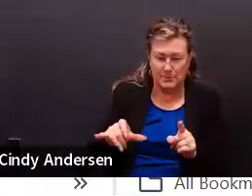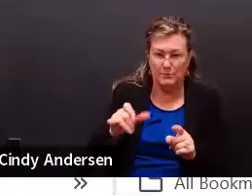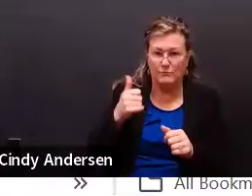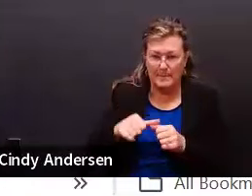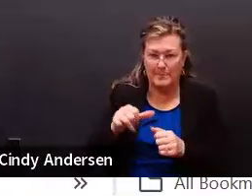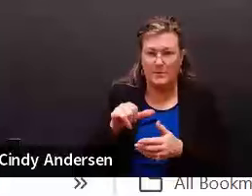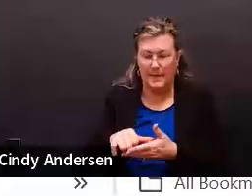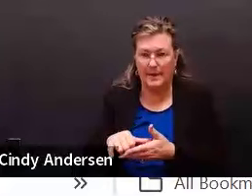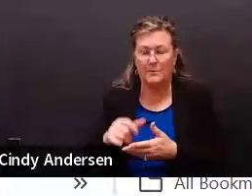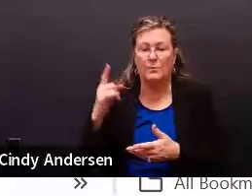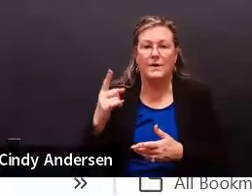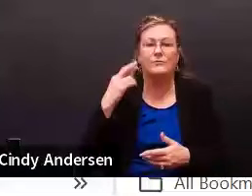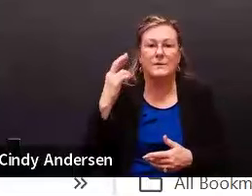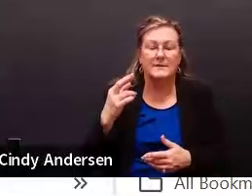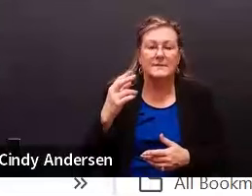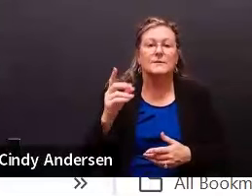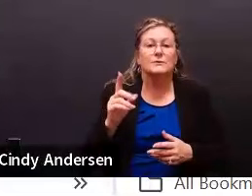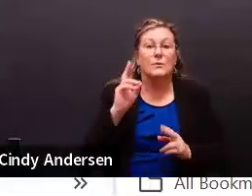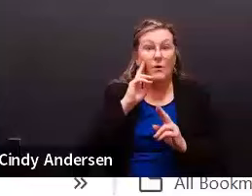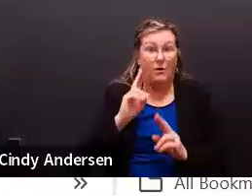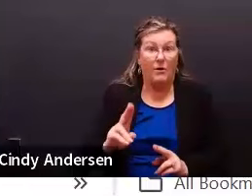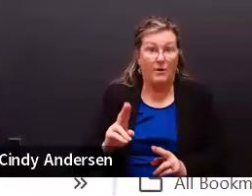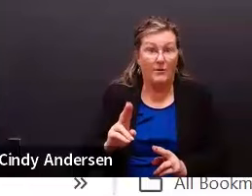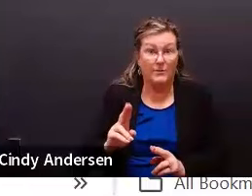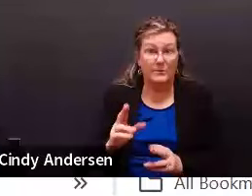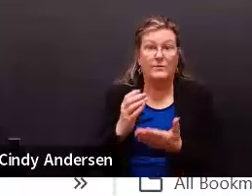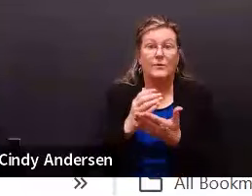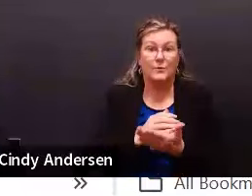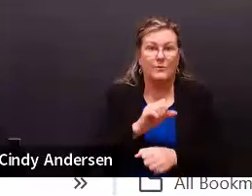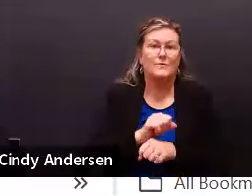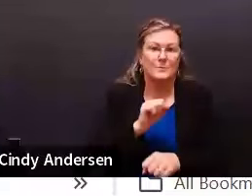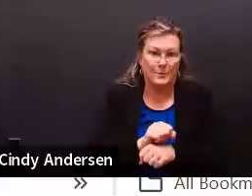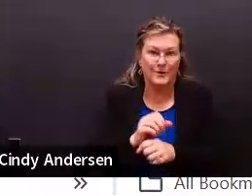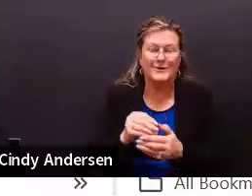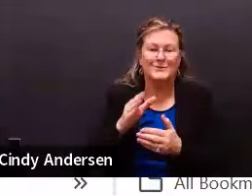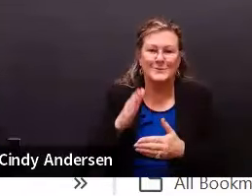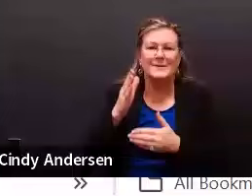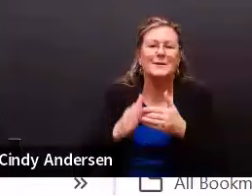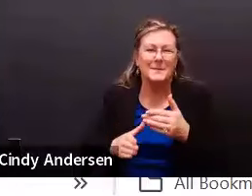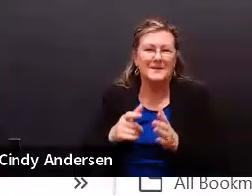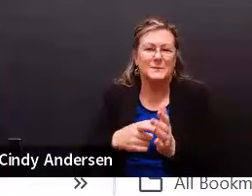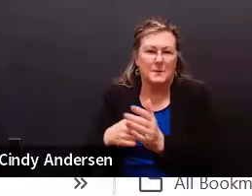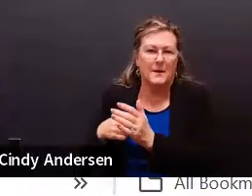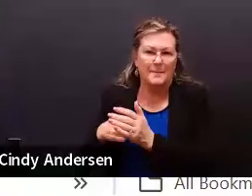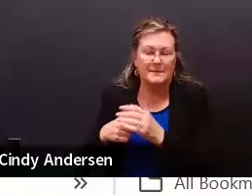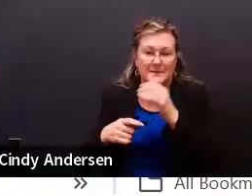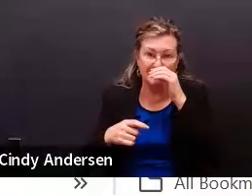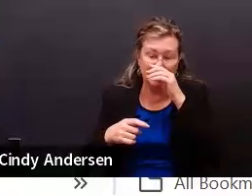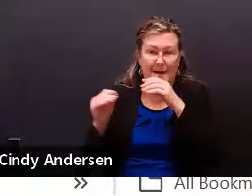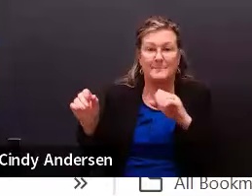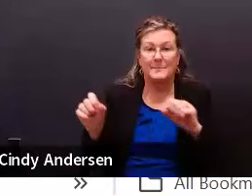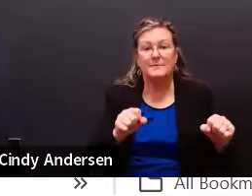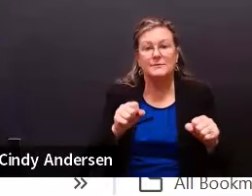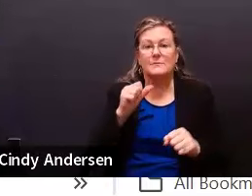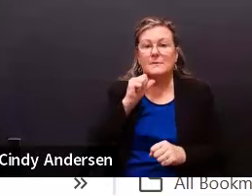the purpose, like one of the purposes was to honor the coursework in which a student completes those requirements, and be able